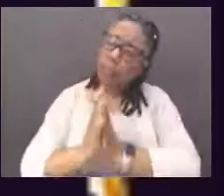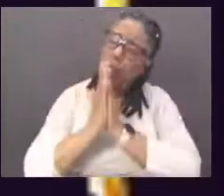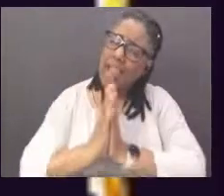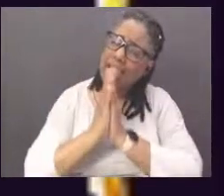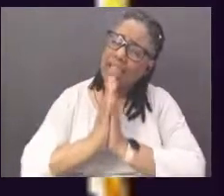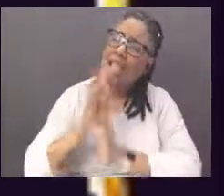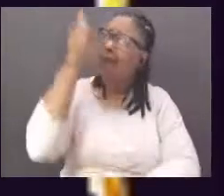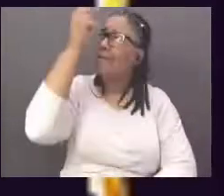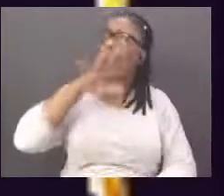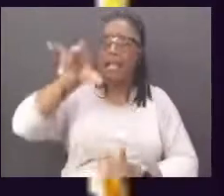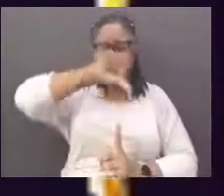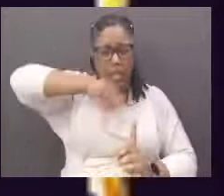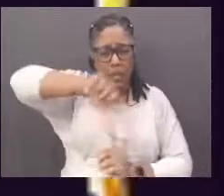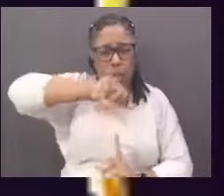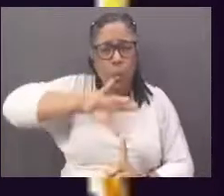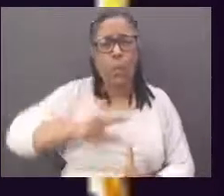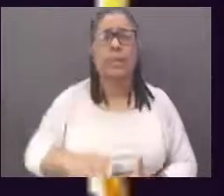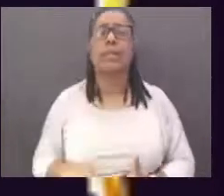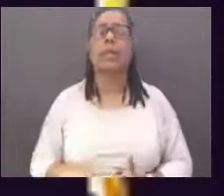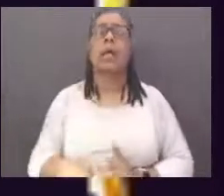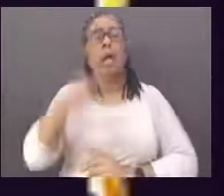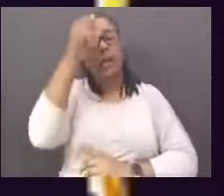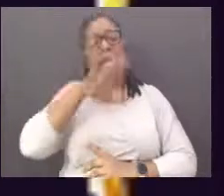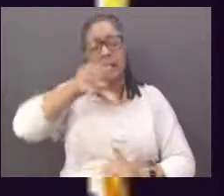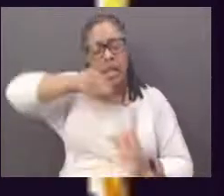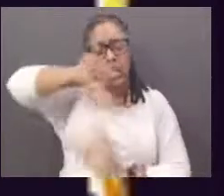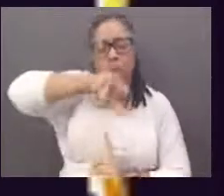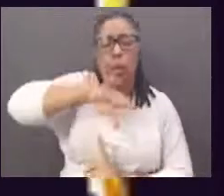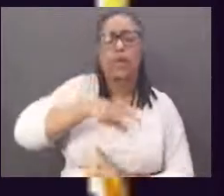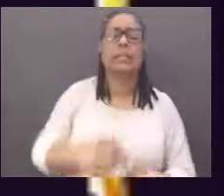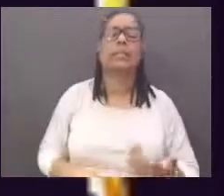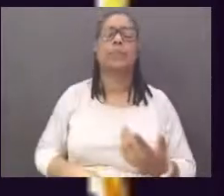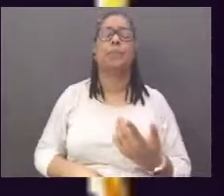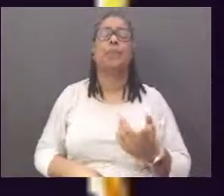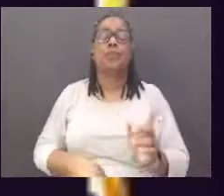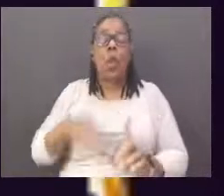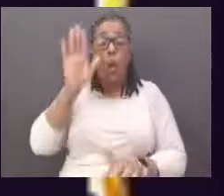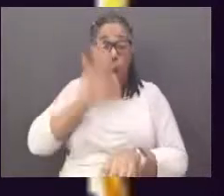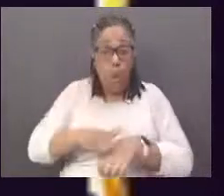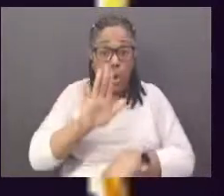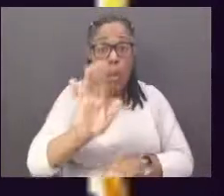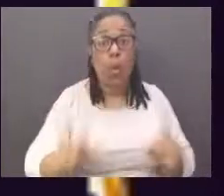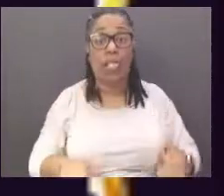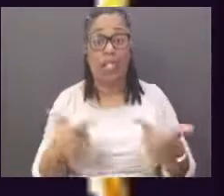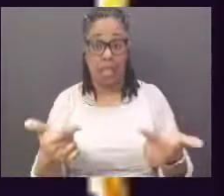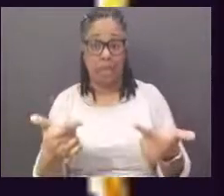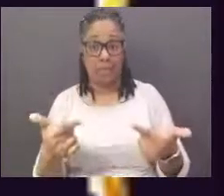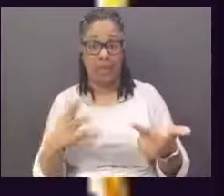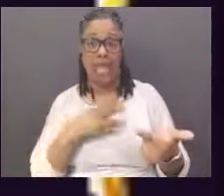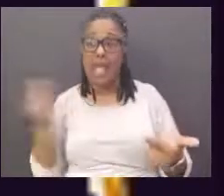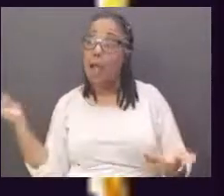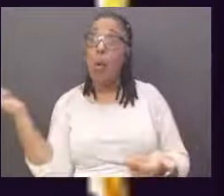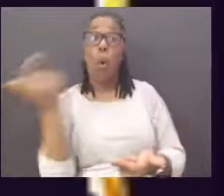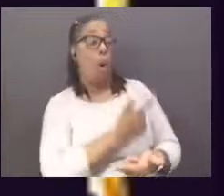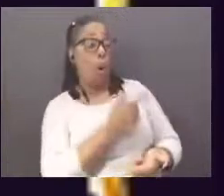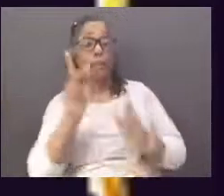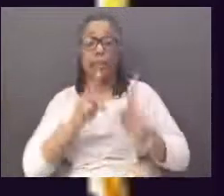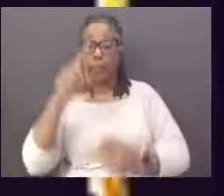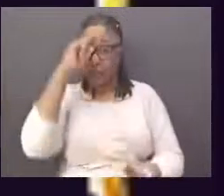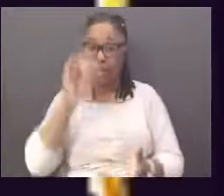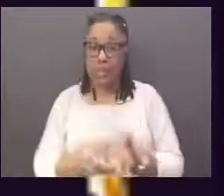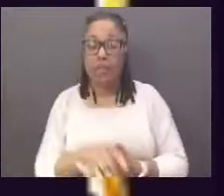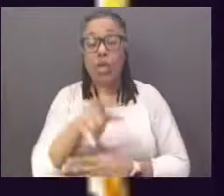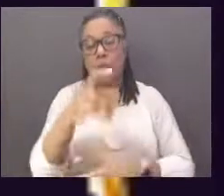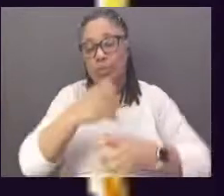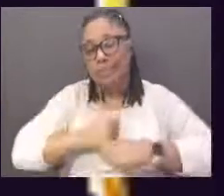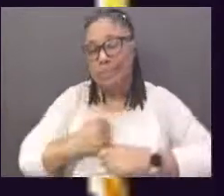that the anointing of the Holy Spirit might fall anew upon you and all who would believe. Power will come over you. Don't